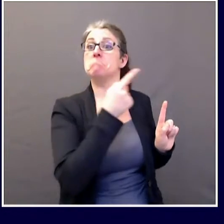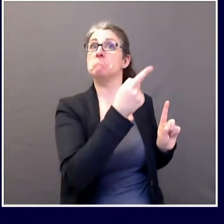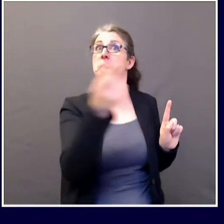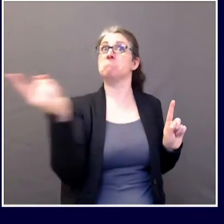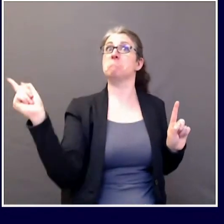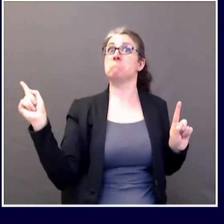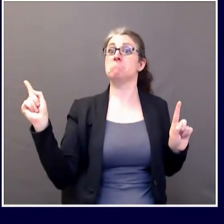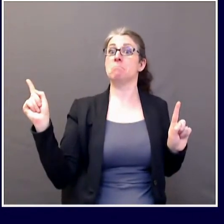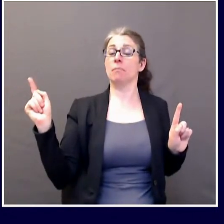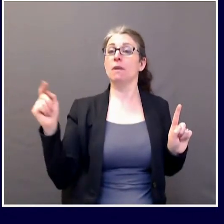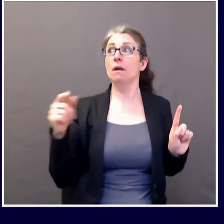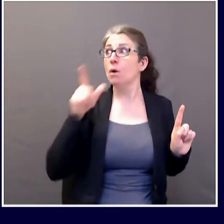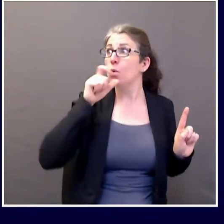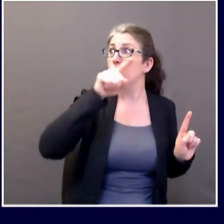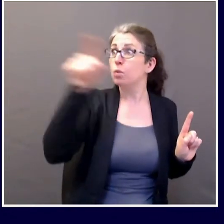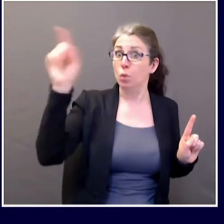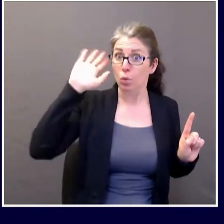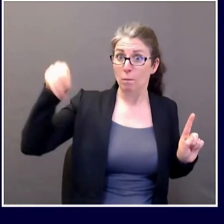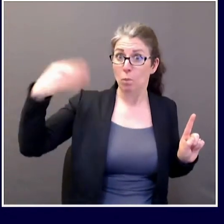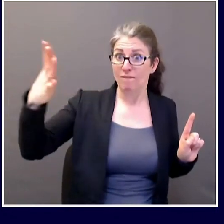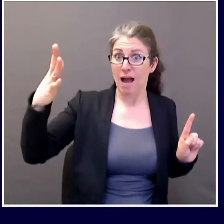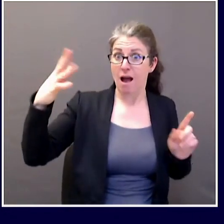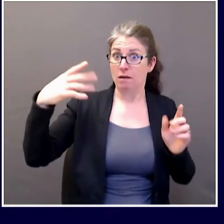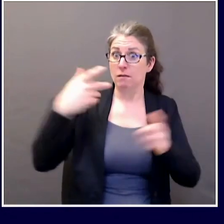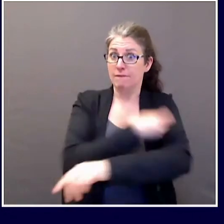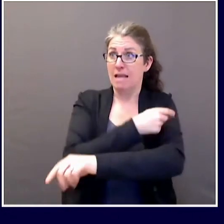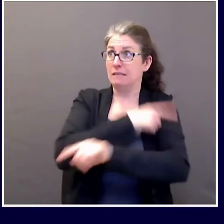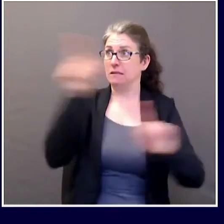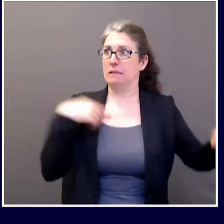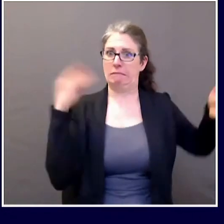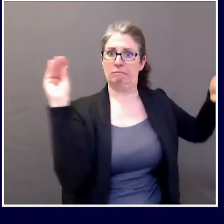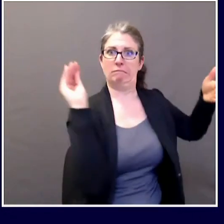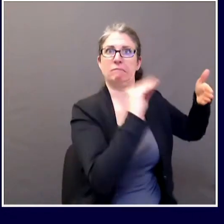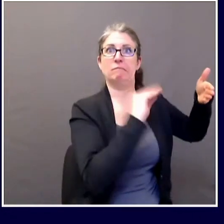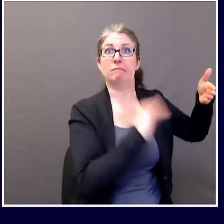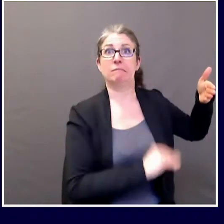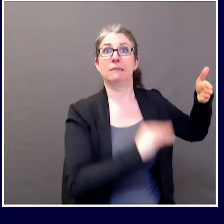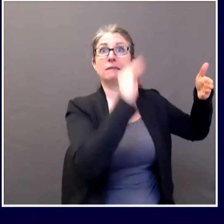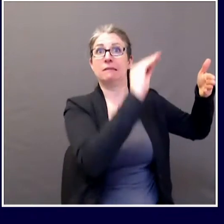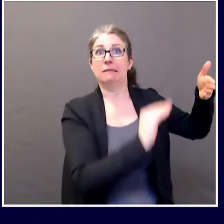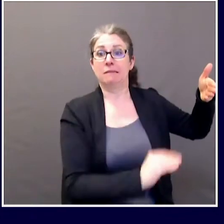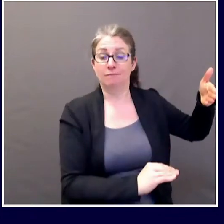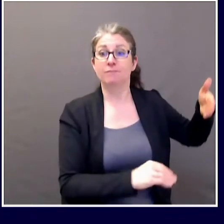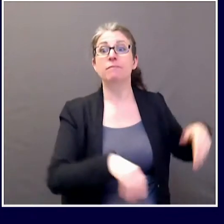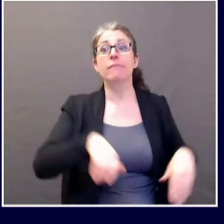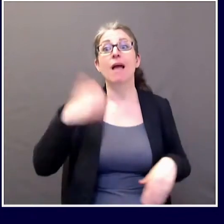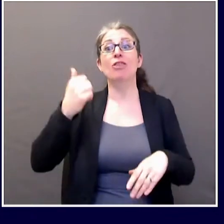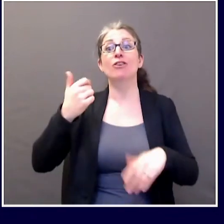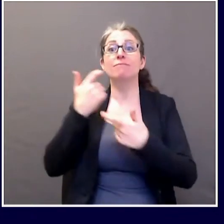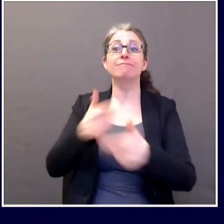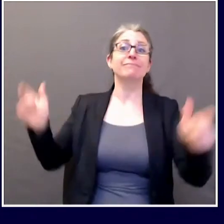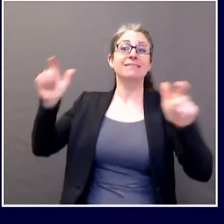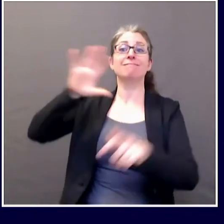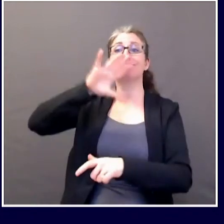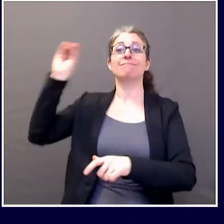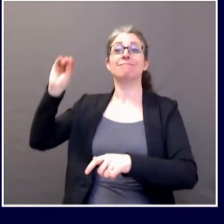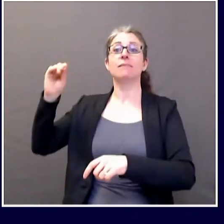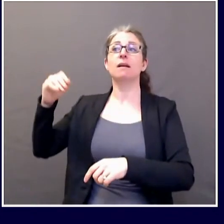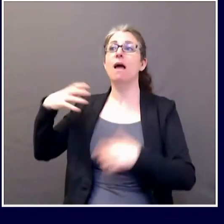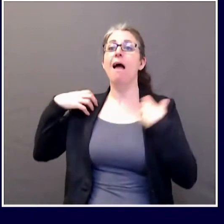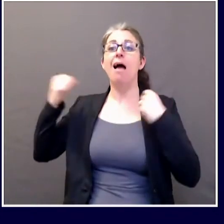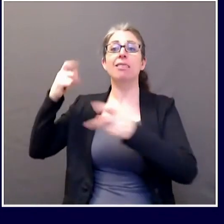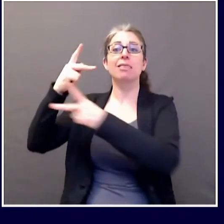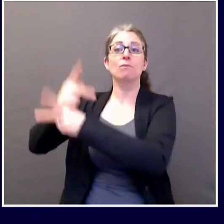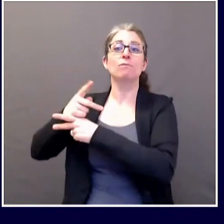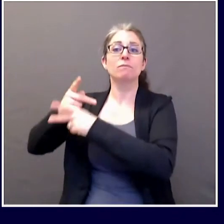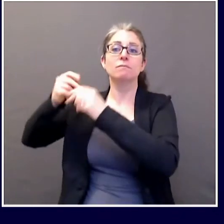earlier, to get them online. There may be other providers who've already got their system pretty well oiled, and they